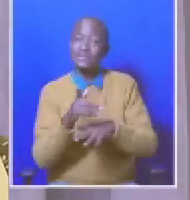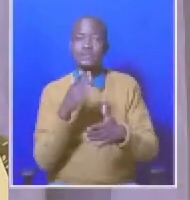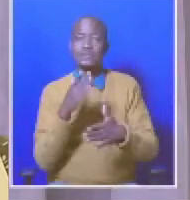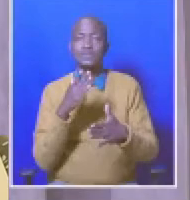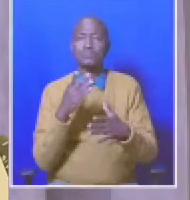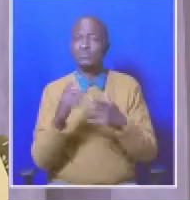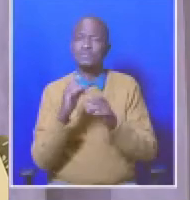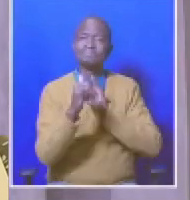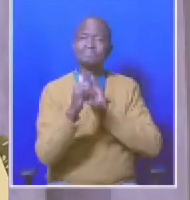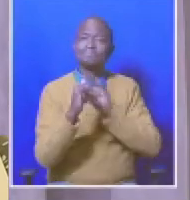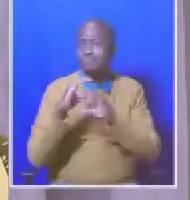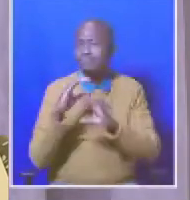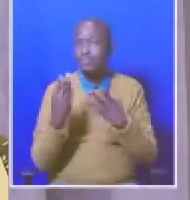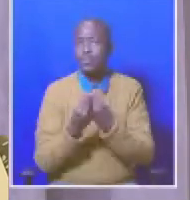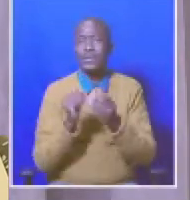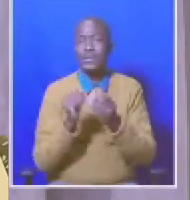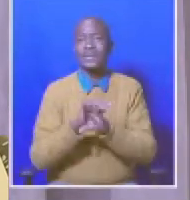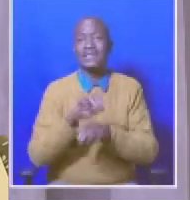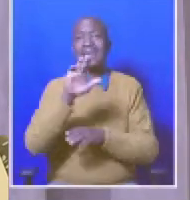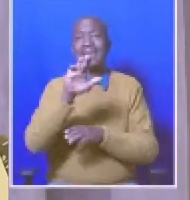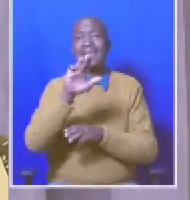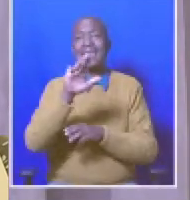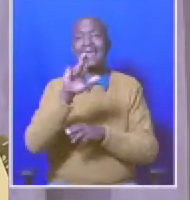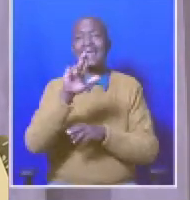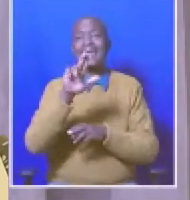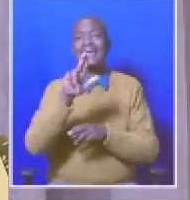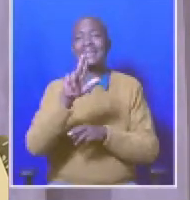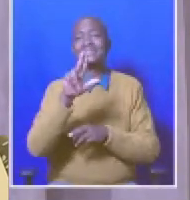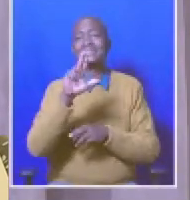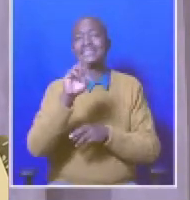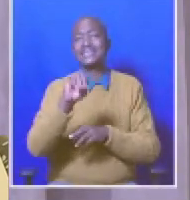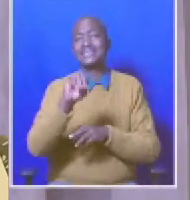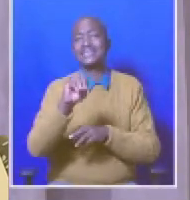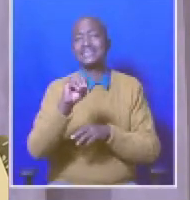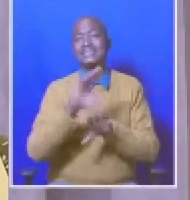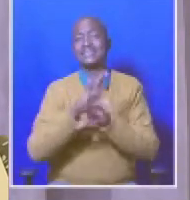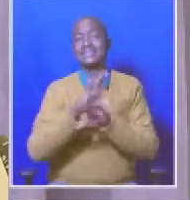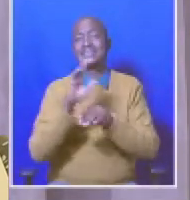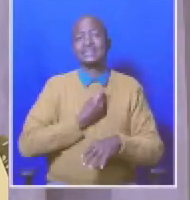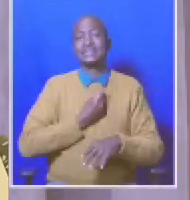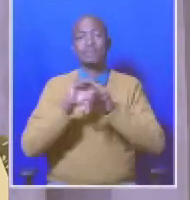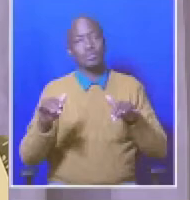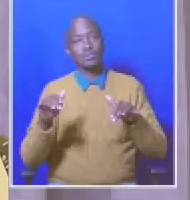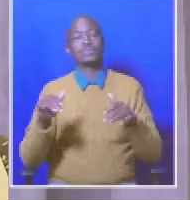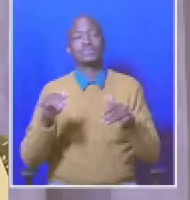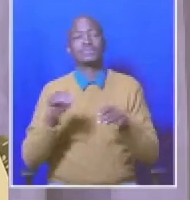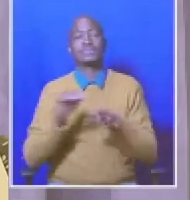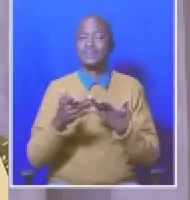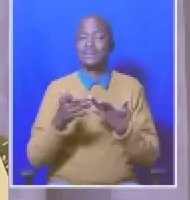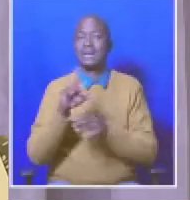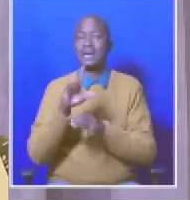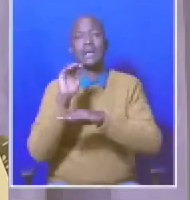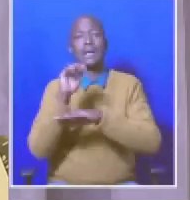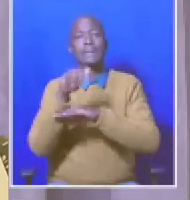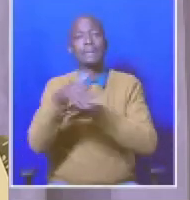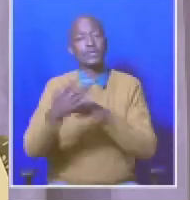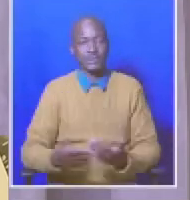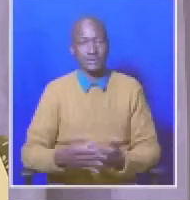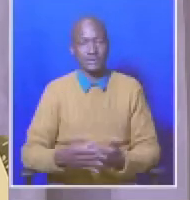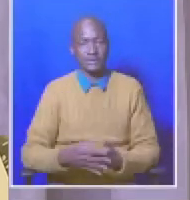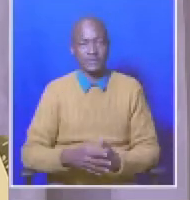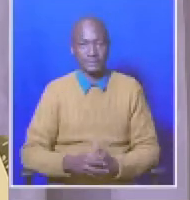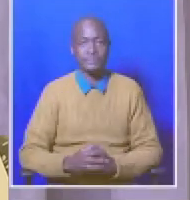people and emerging farmers from Kokstad, Amazimtoti, Mwai River, and beyond.